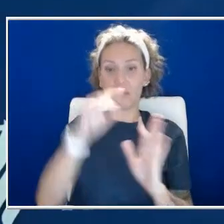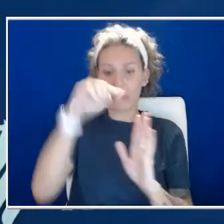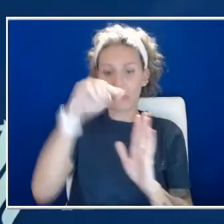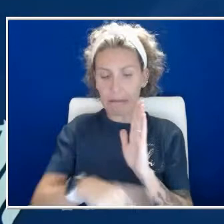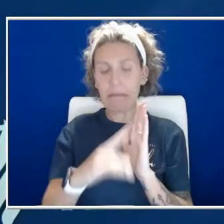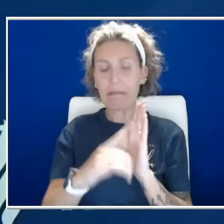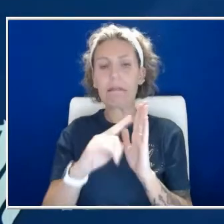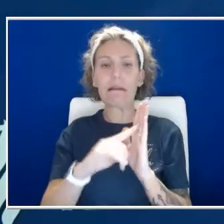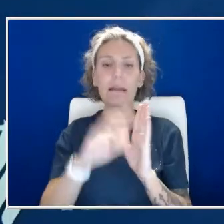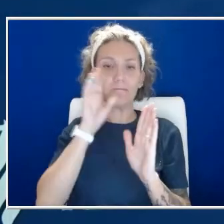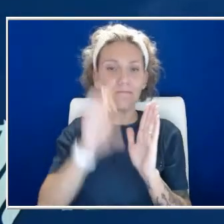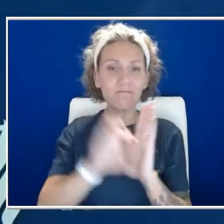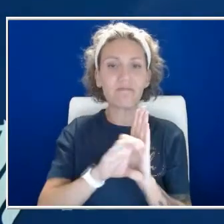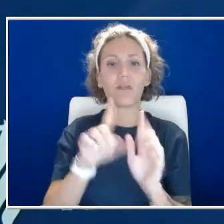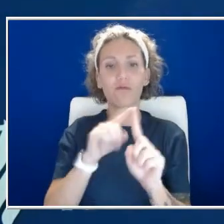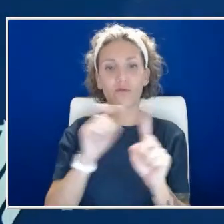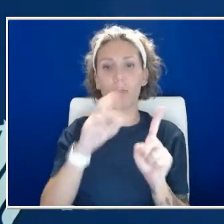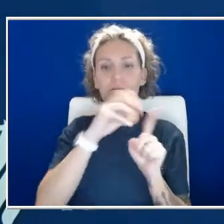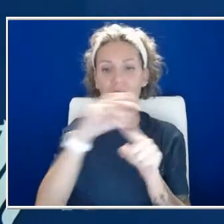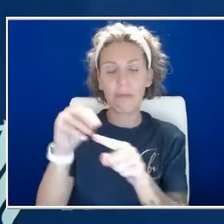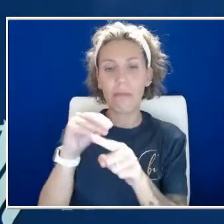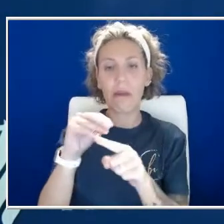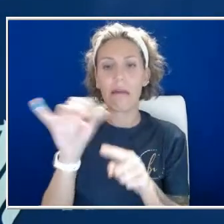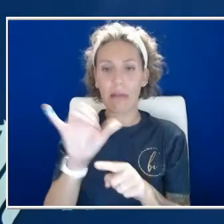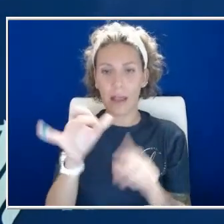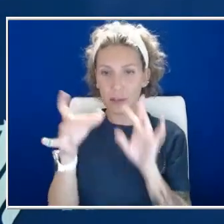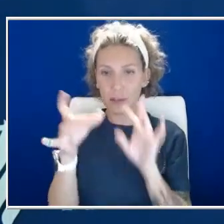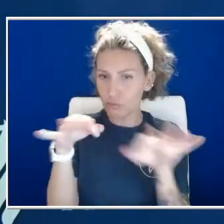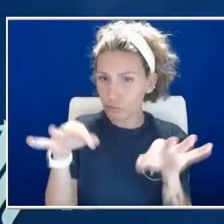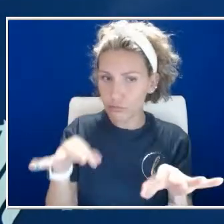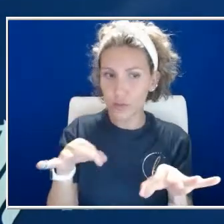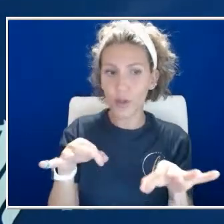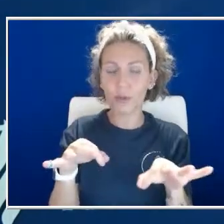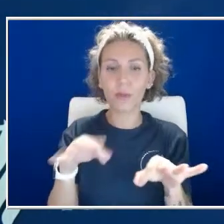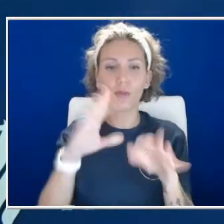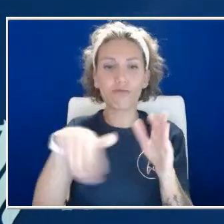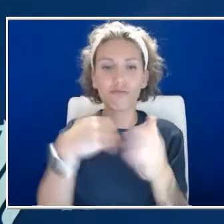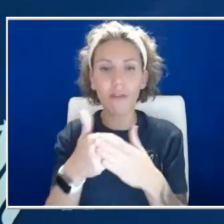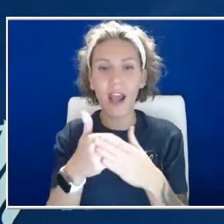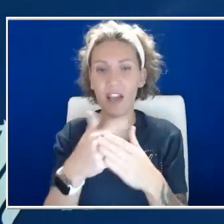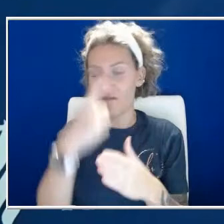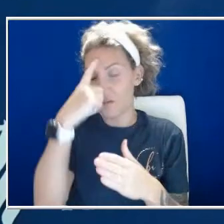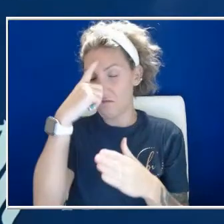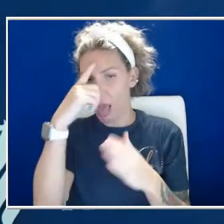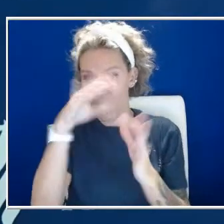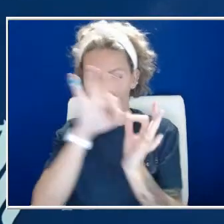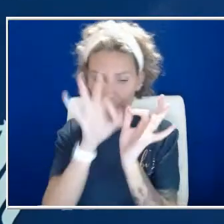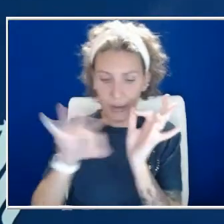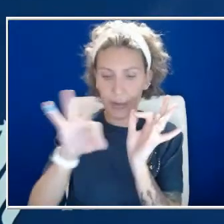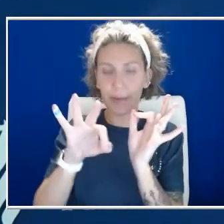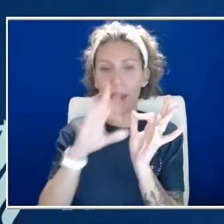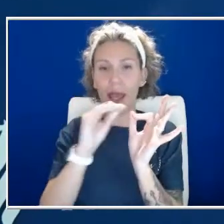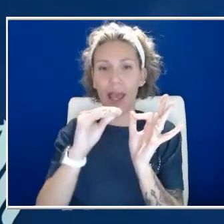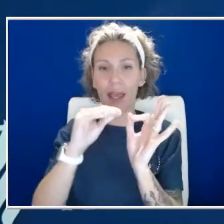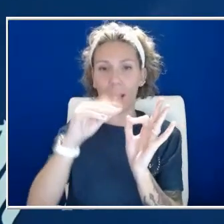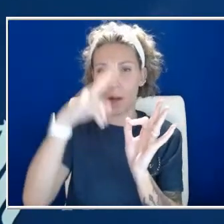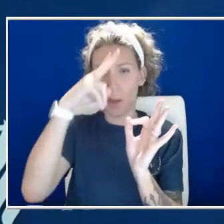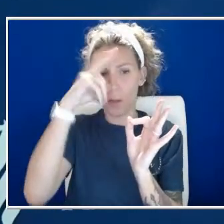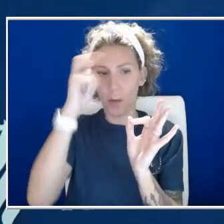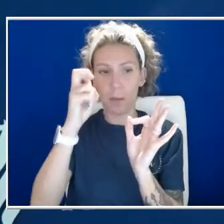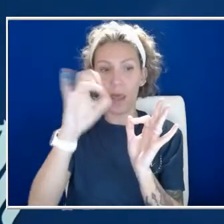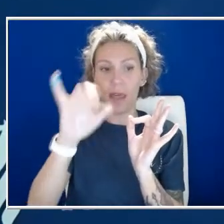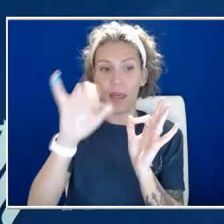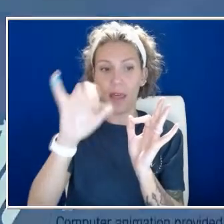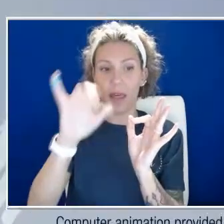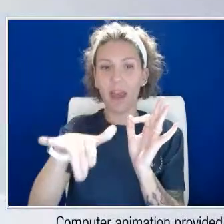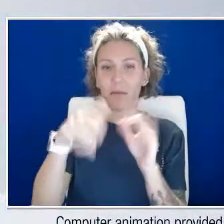Reeves was describing, to go to the blood vessels of the brain and remove an obstruction. We've been doing this for